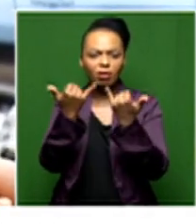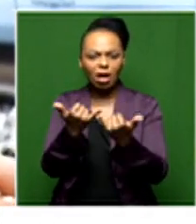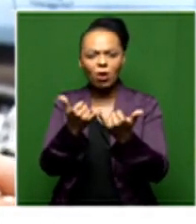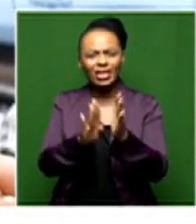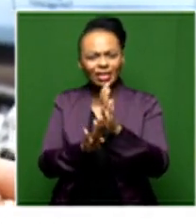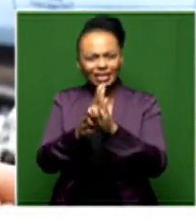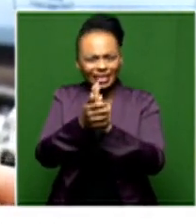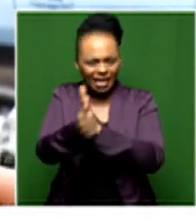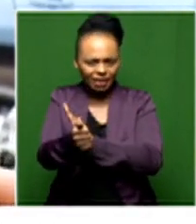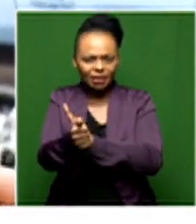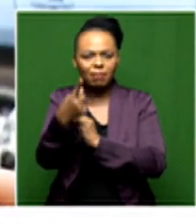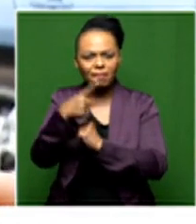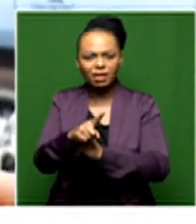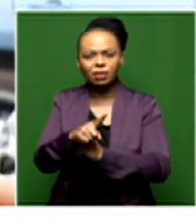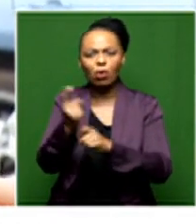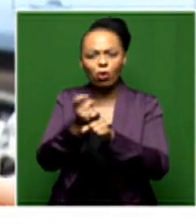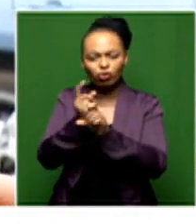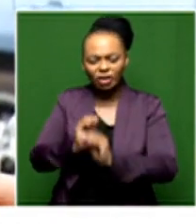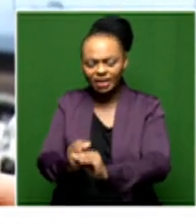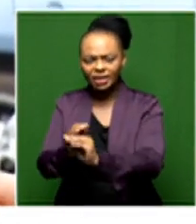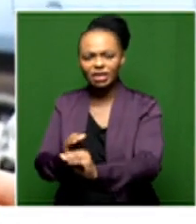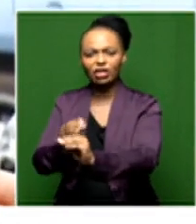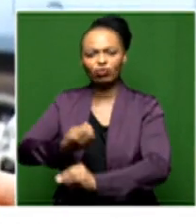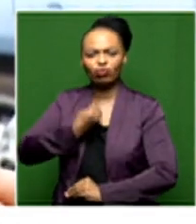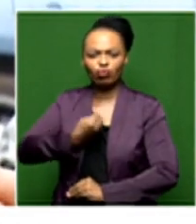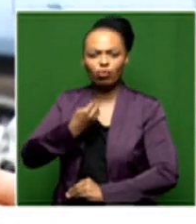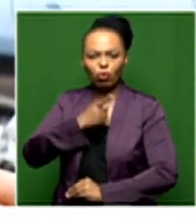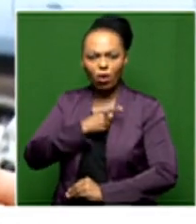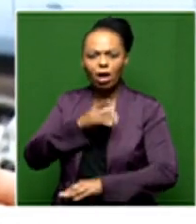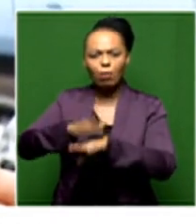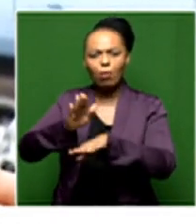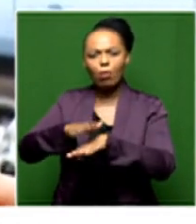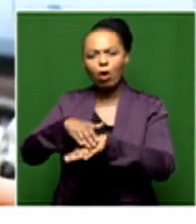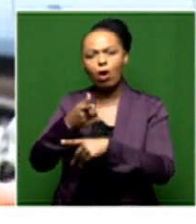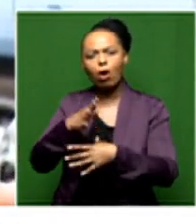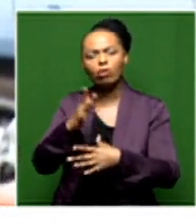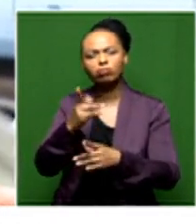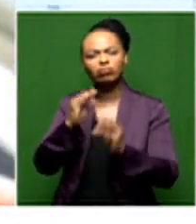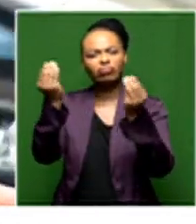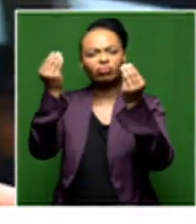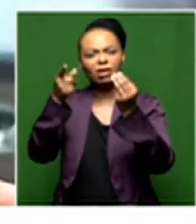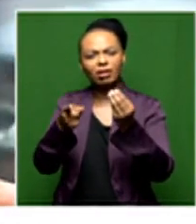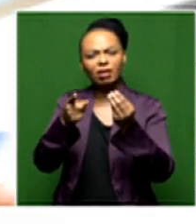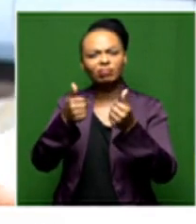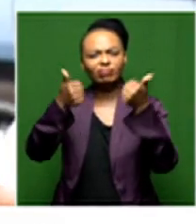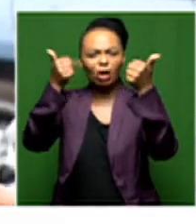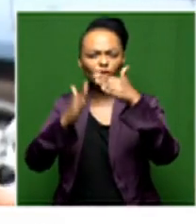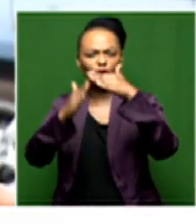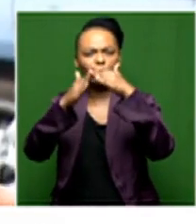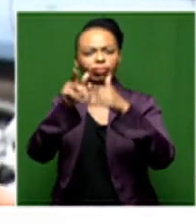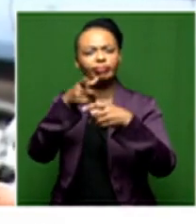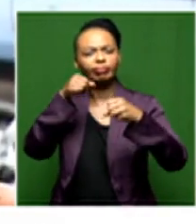skills that they had to the younger generation so that we continue to produce a lot of champions. So we have a program of